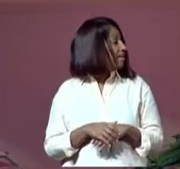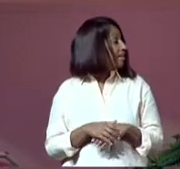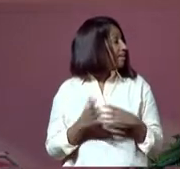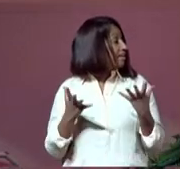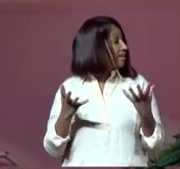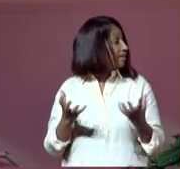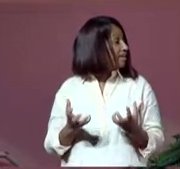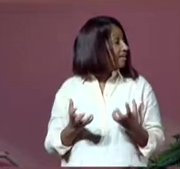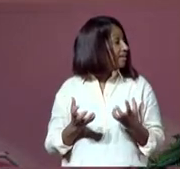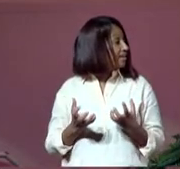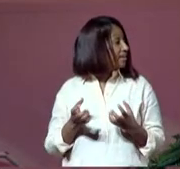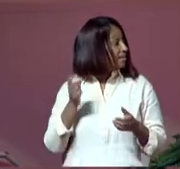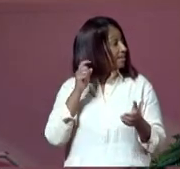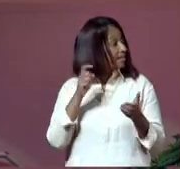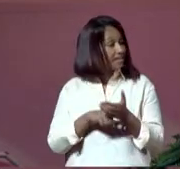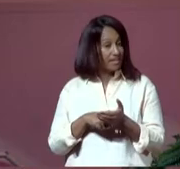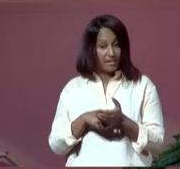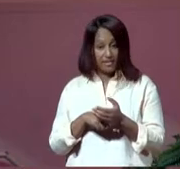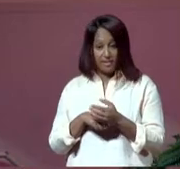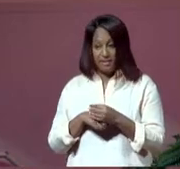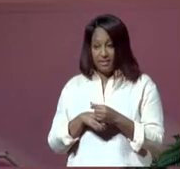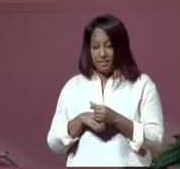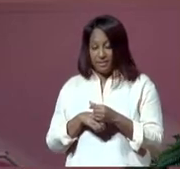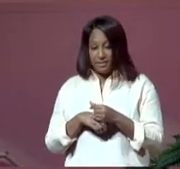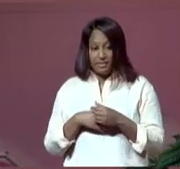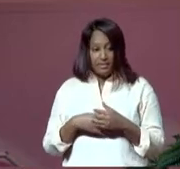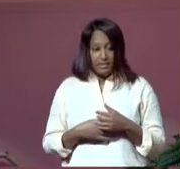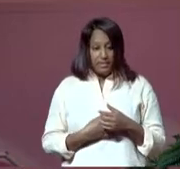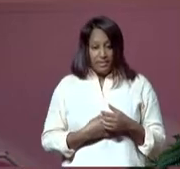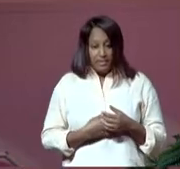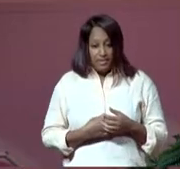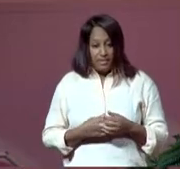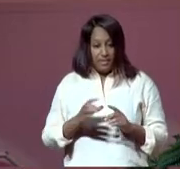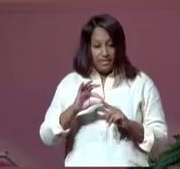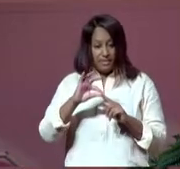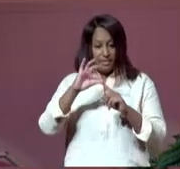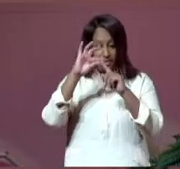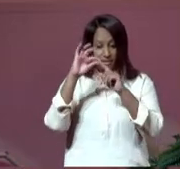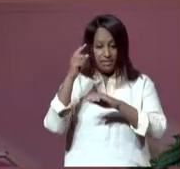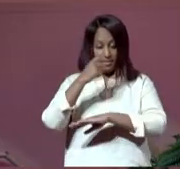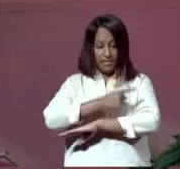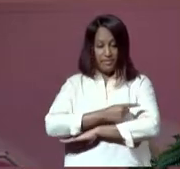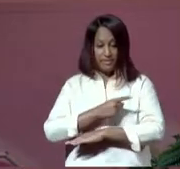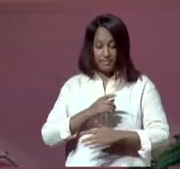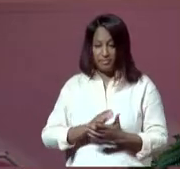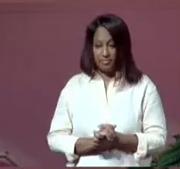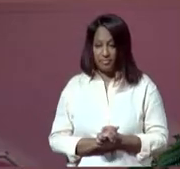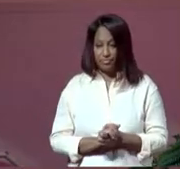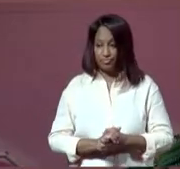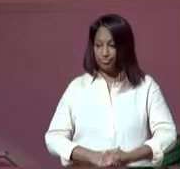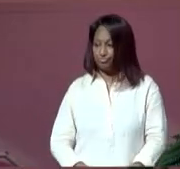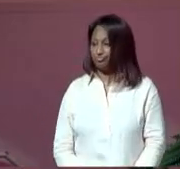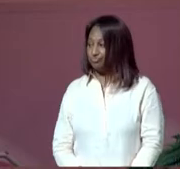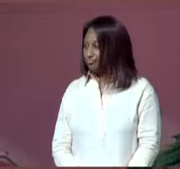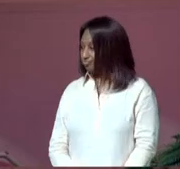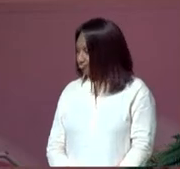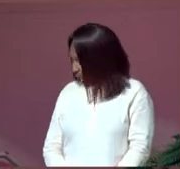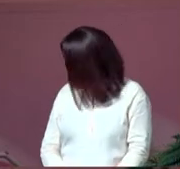to acknowledge right quick, because it's a special day, and